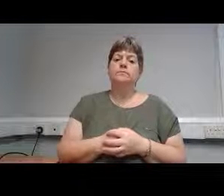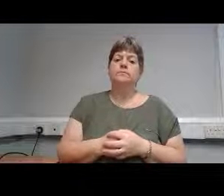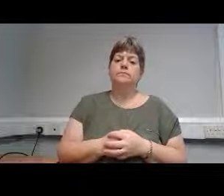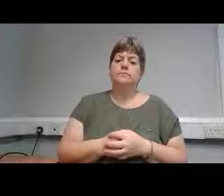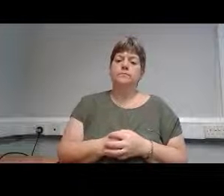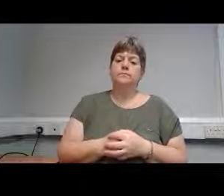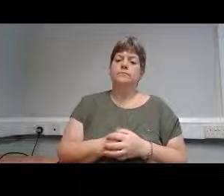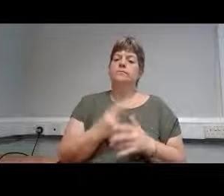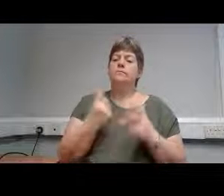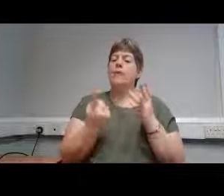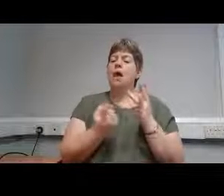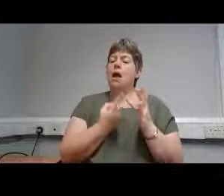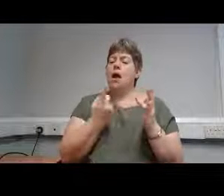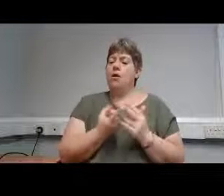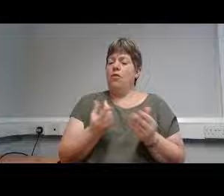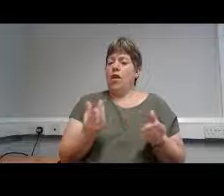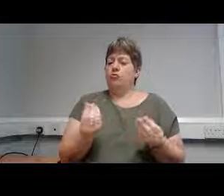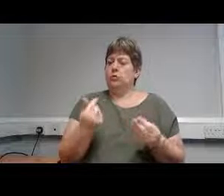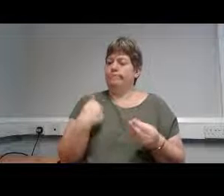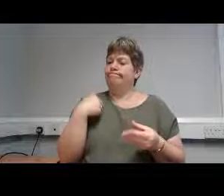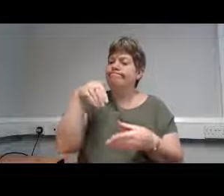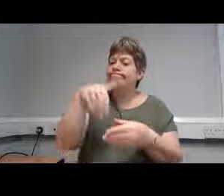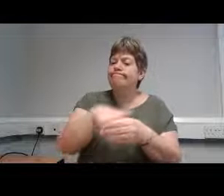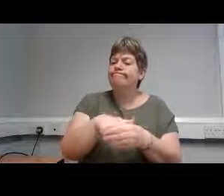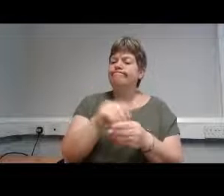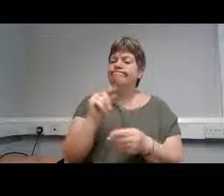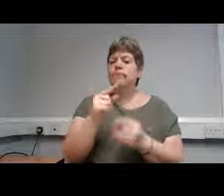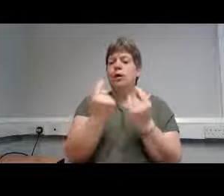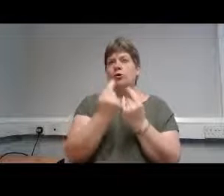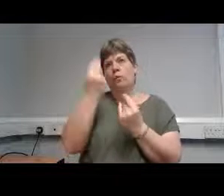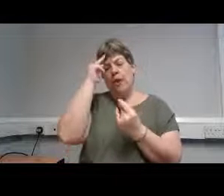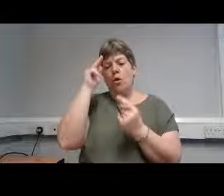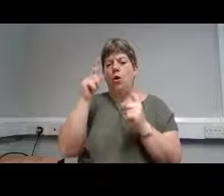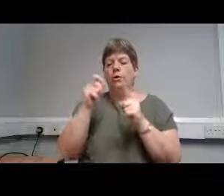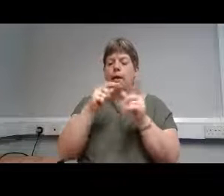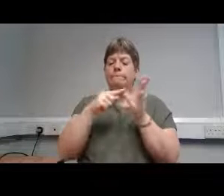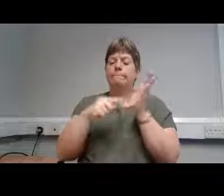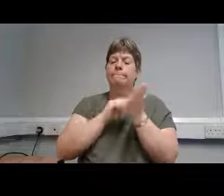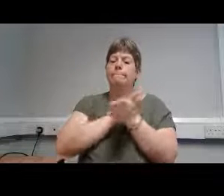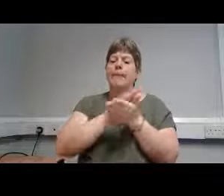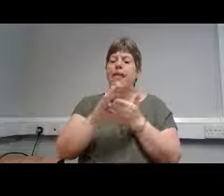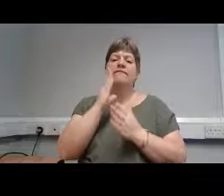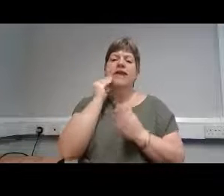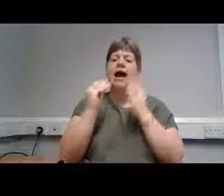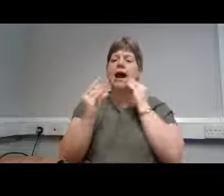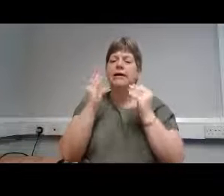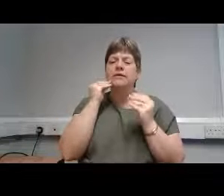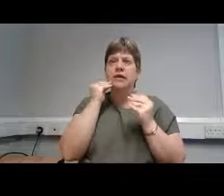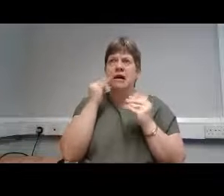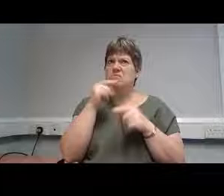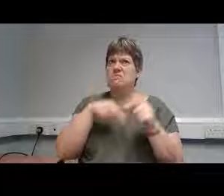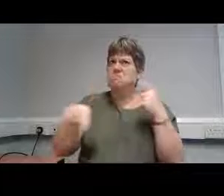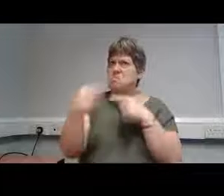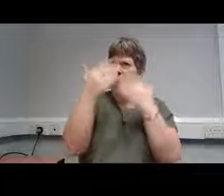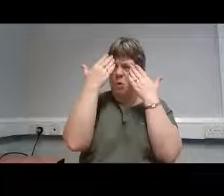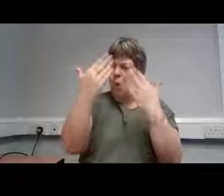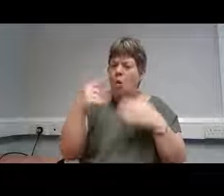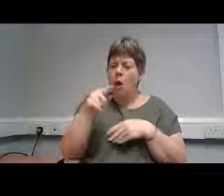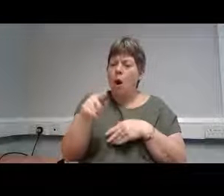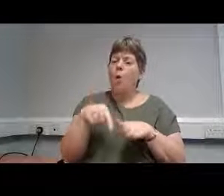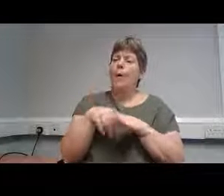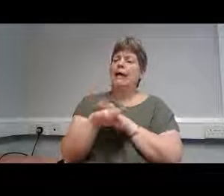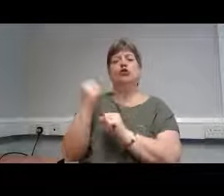Another resource that we've been involved with is something called Pathfinder. So many people may not be aware, but within